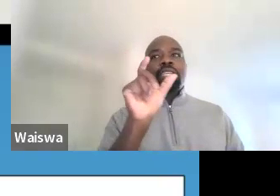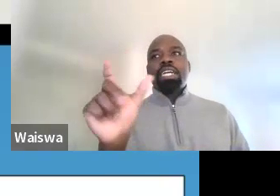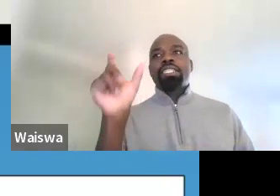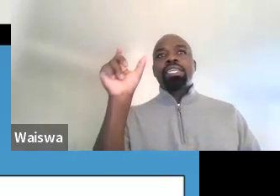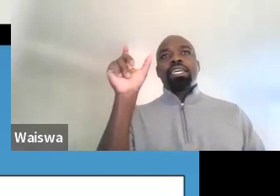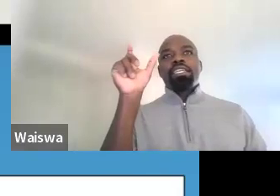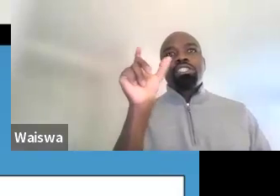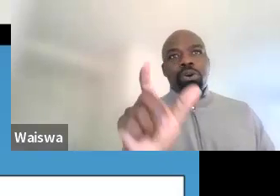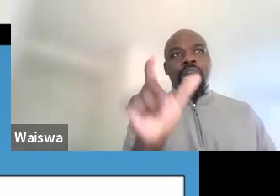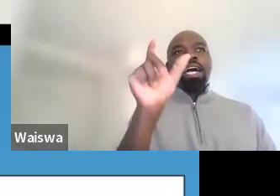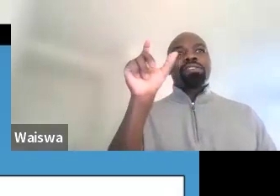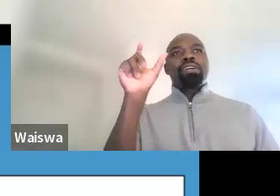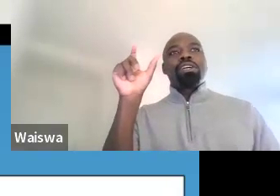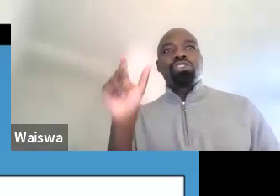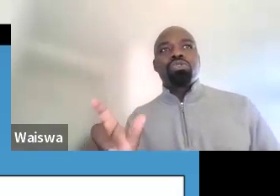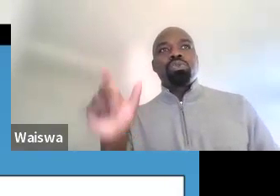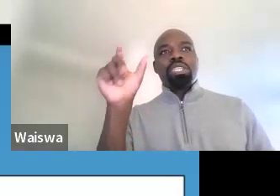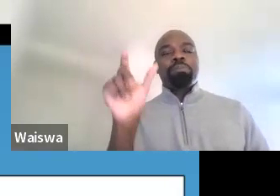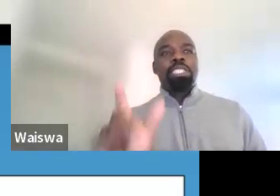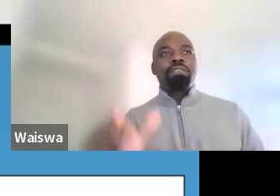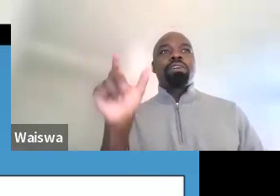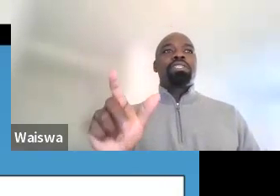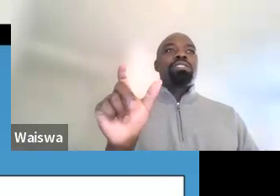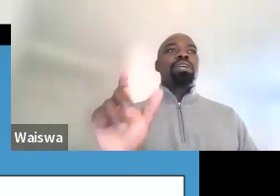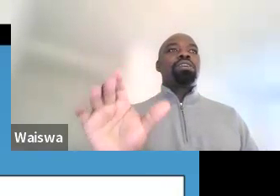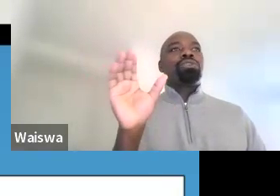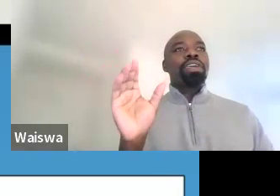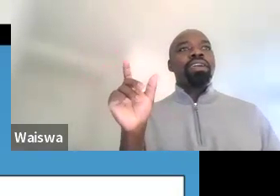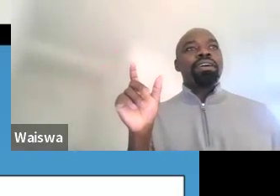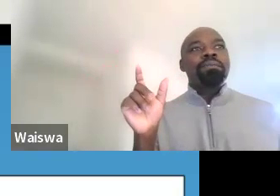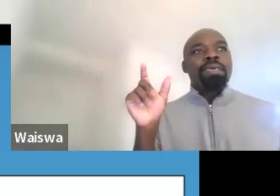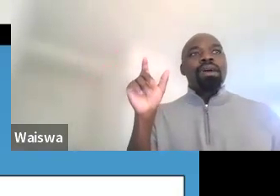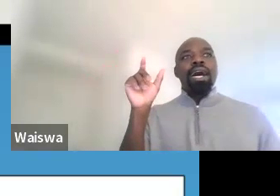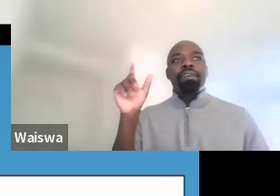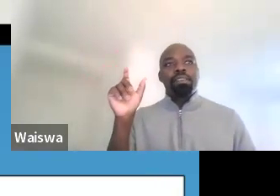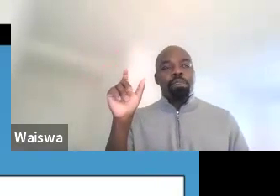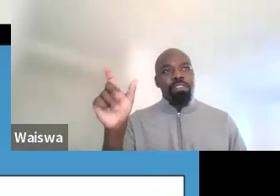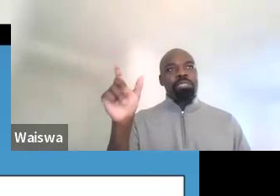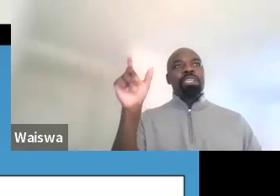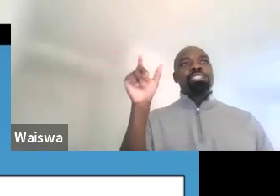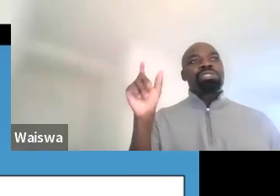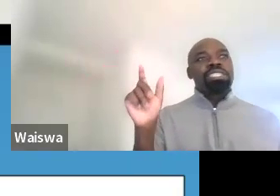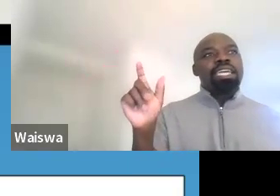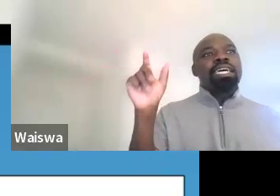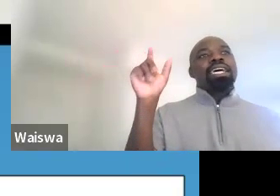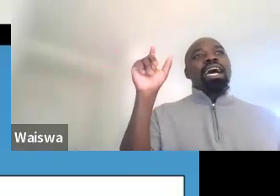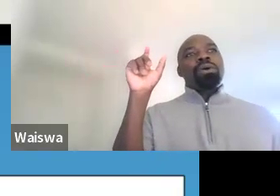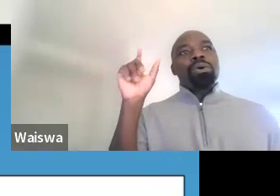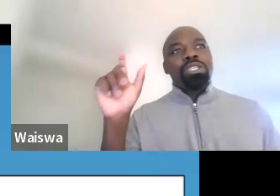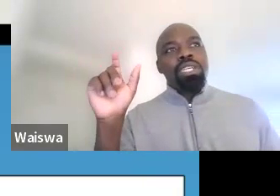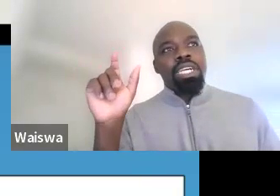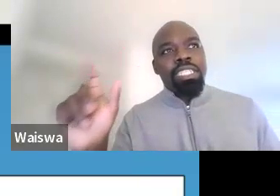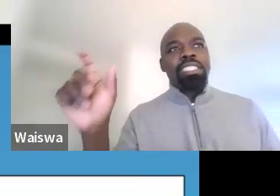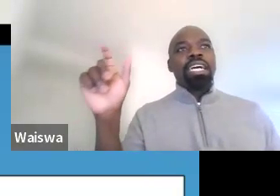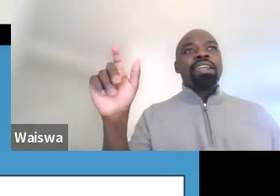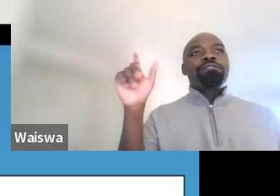that connects your ask to the specific condition in your country. So here, as the previous speakers also said,